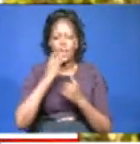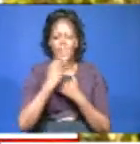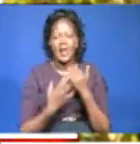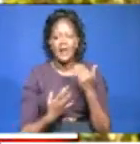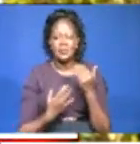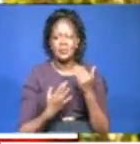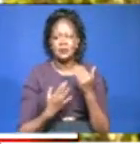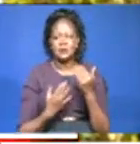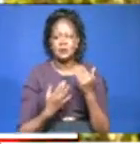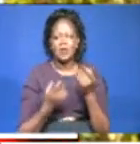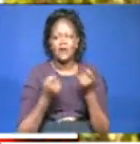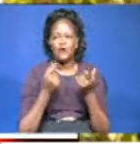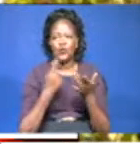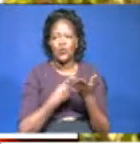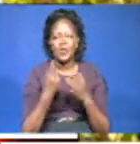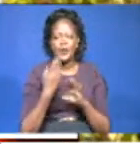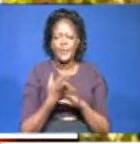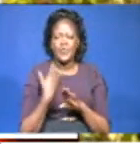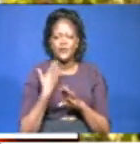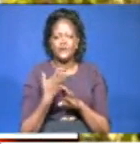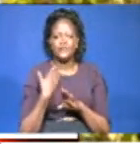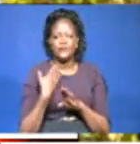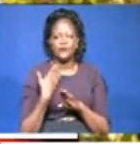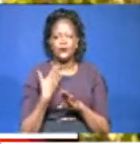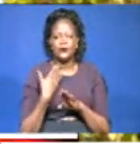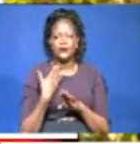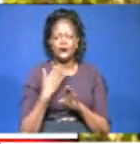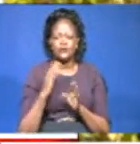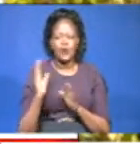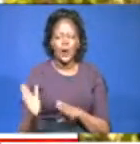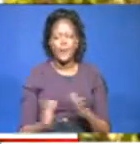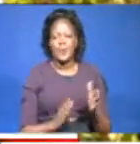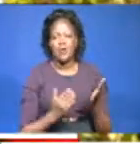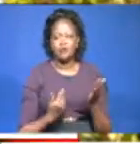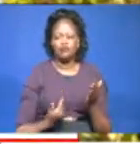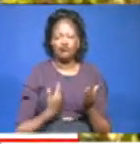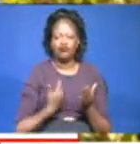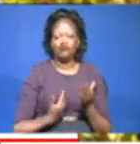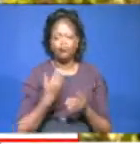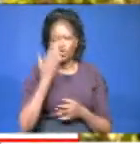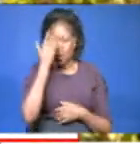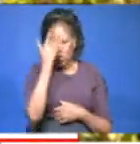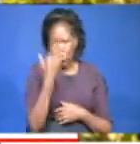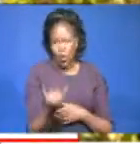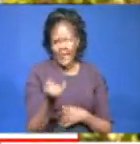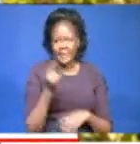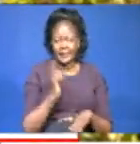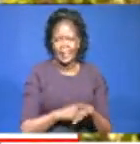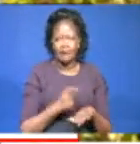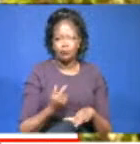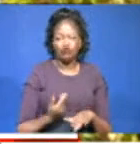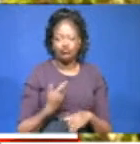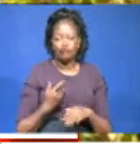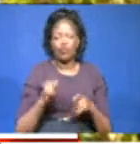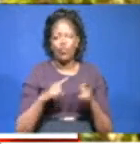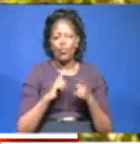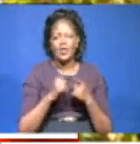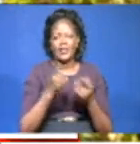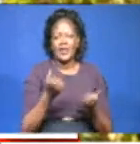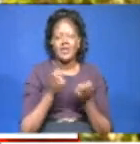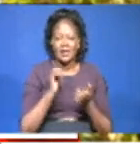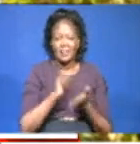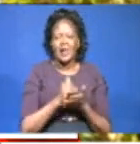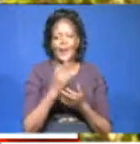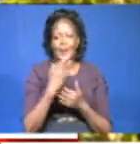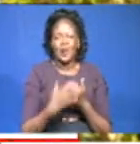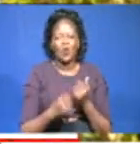a few weeks before probably a scheduled surgery, so that during that surgery, when they require that blood or